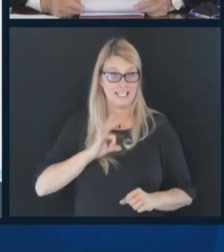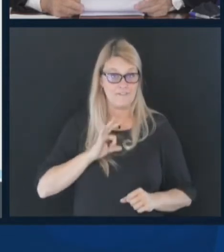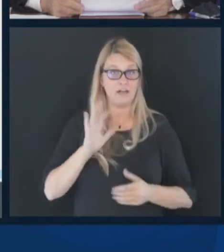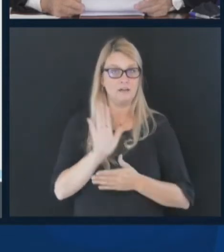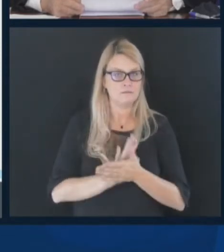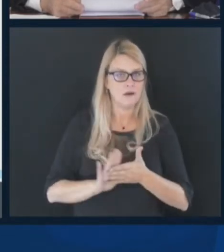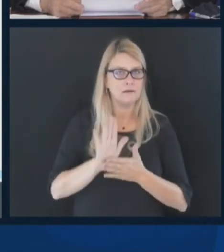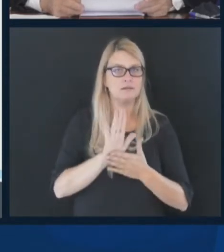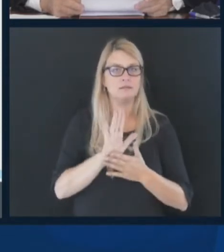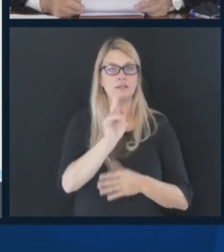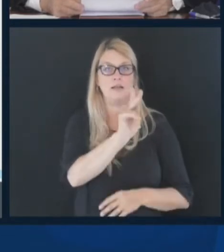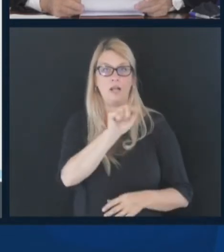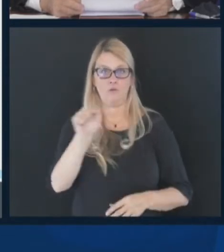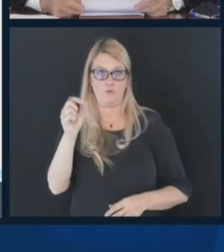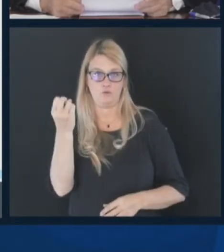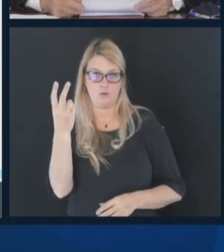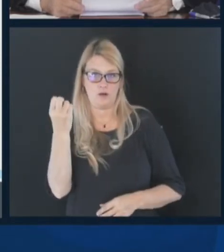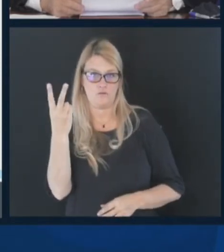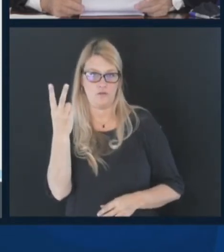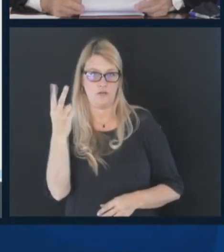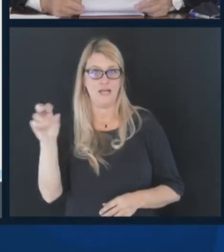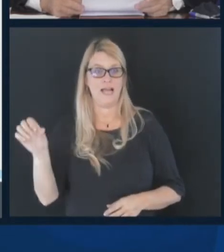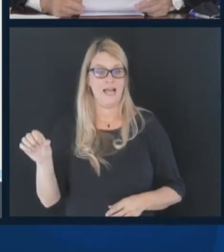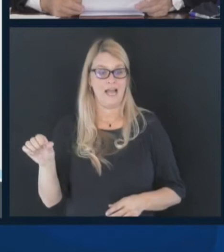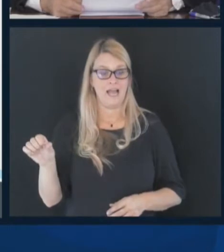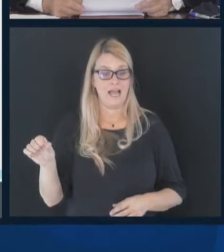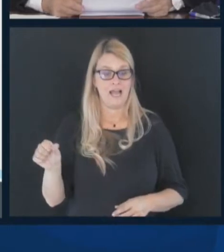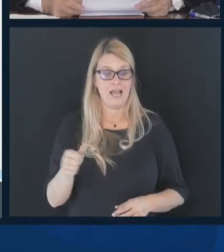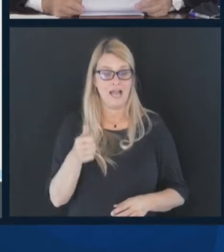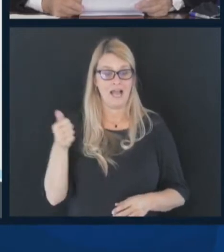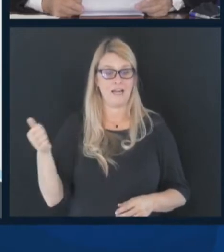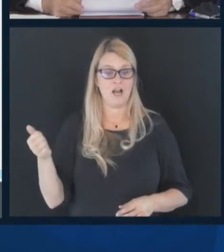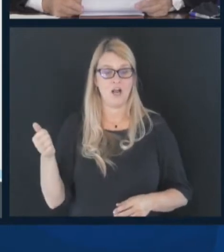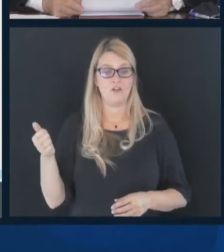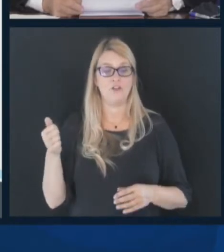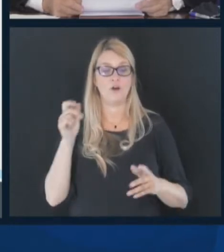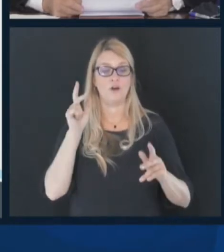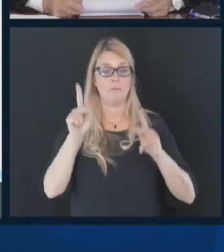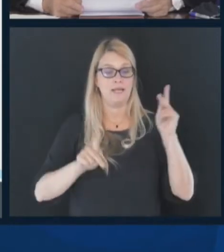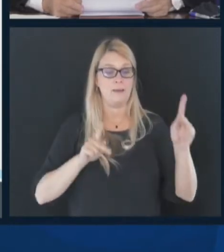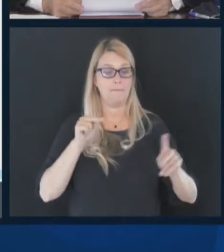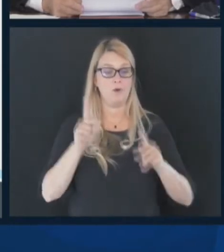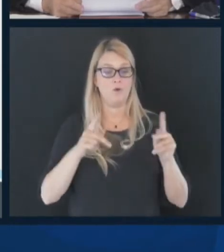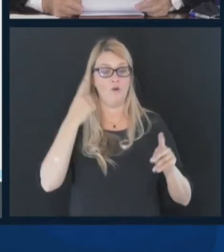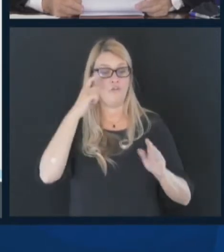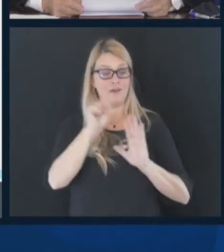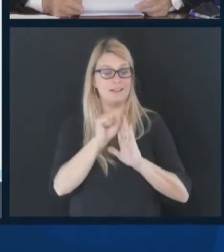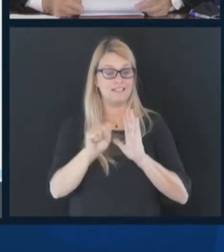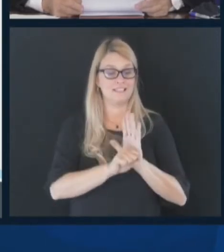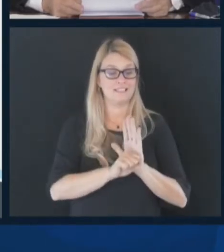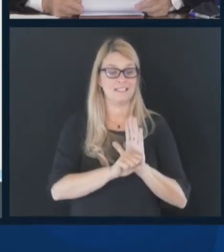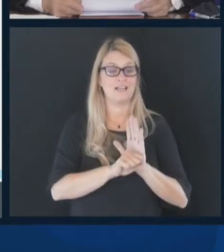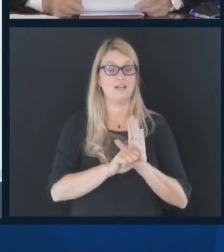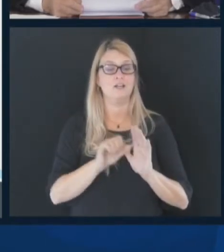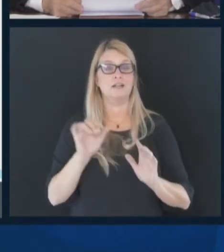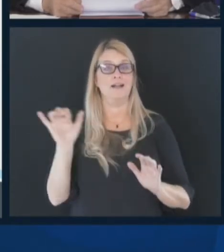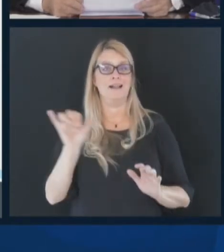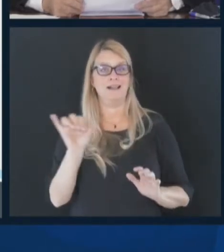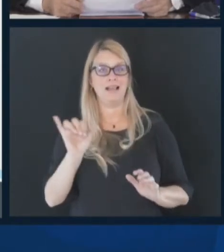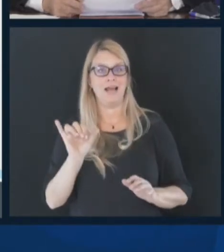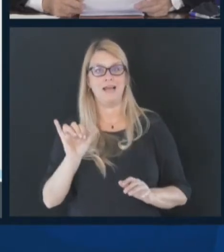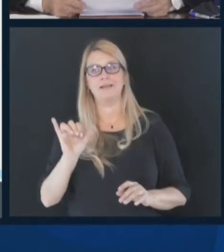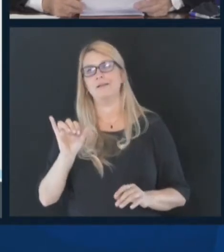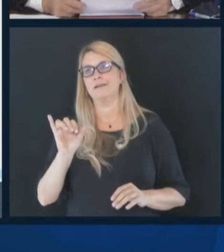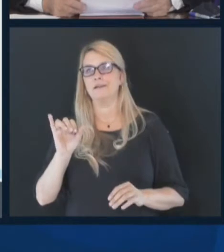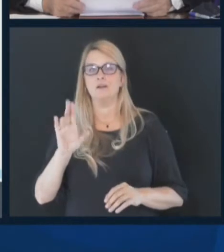and K through 12 and other sectors for critical services for our state, and like utility